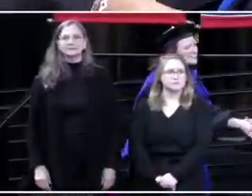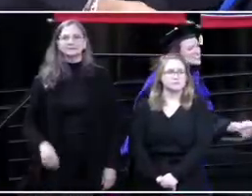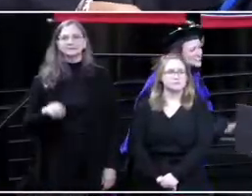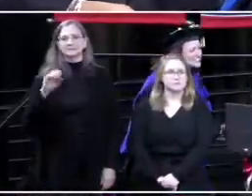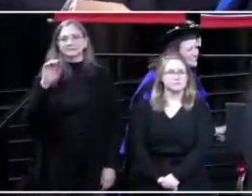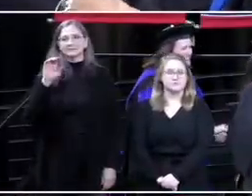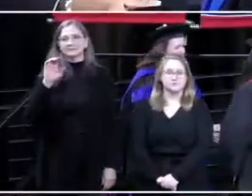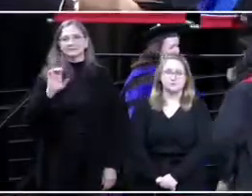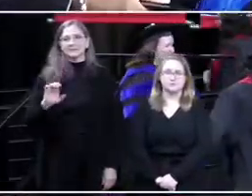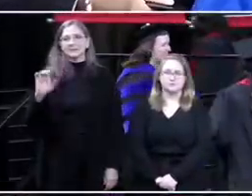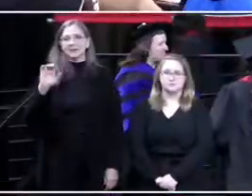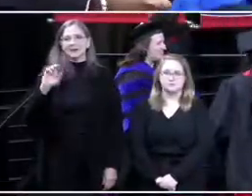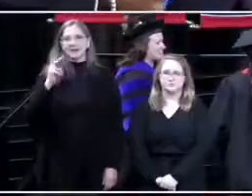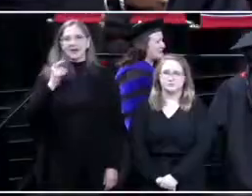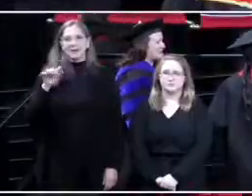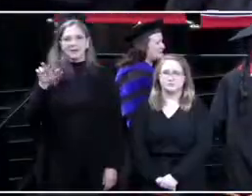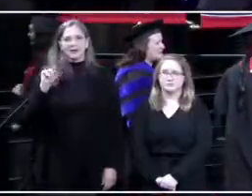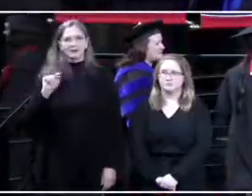Camila Habrejo.